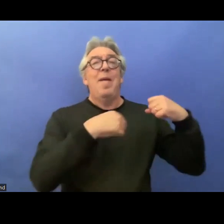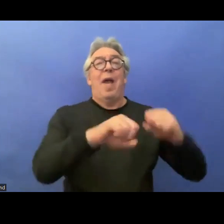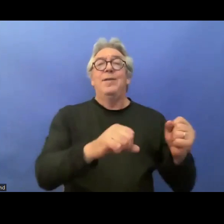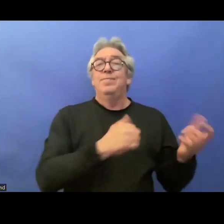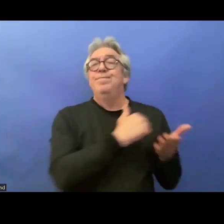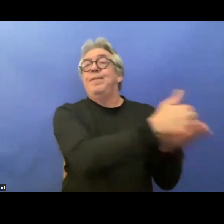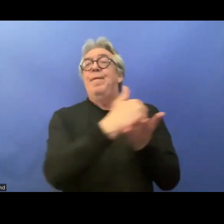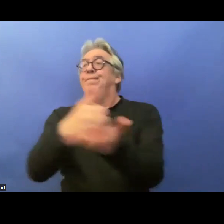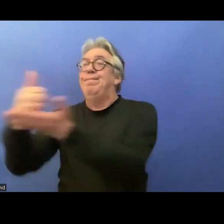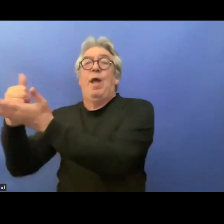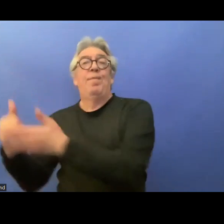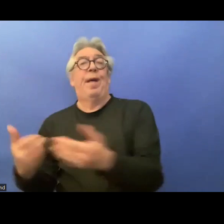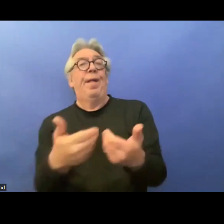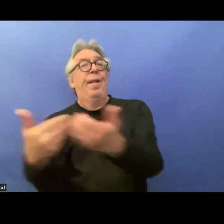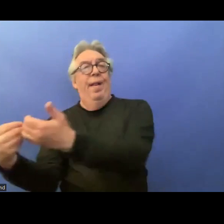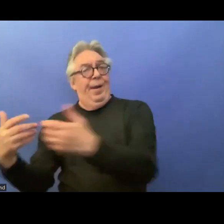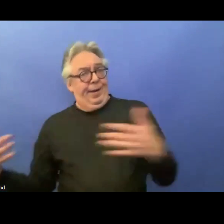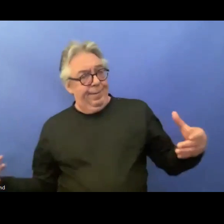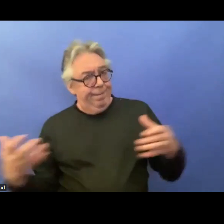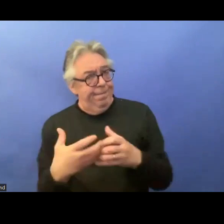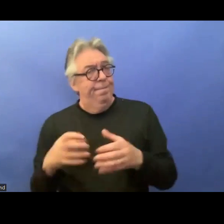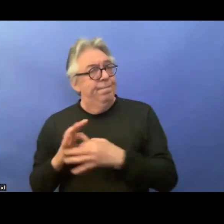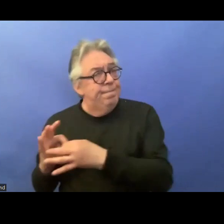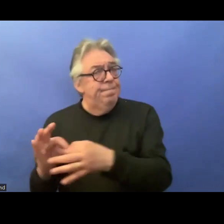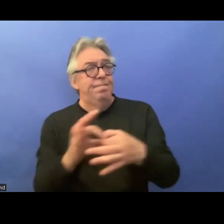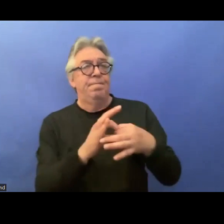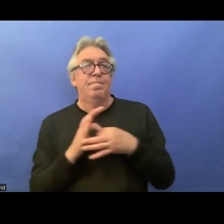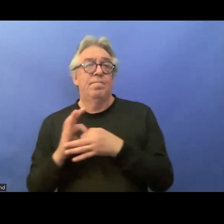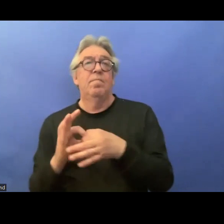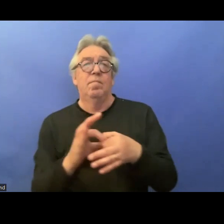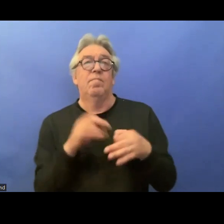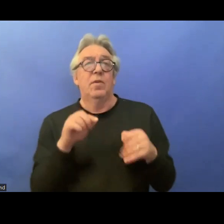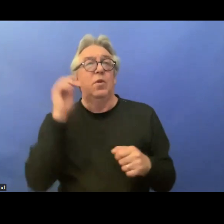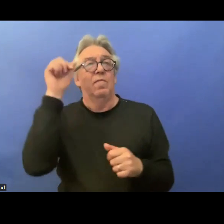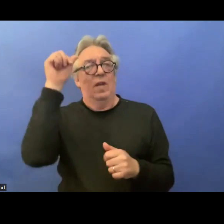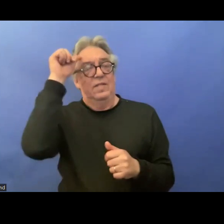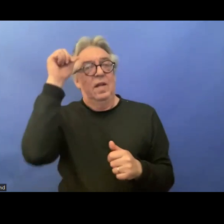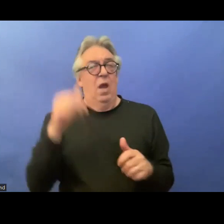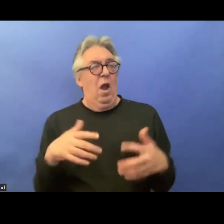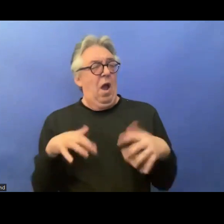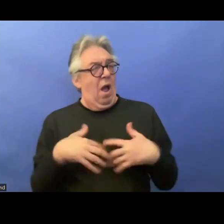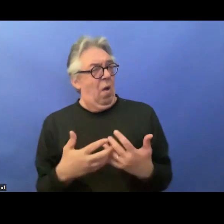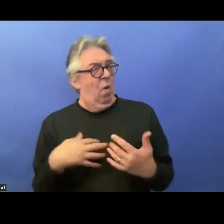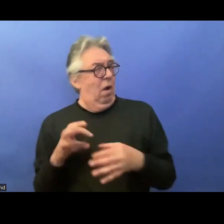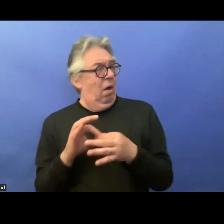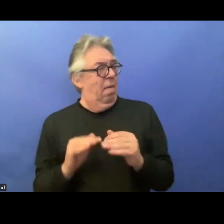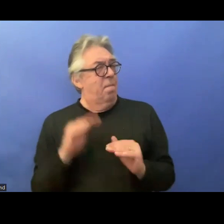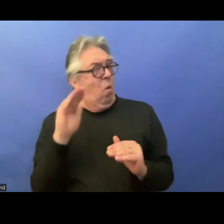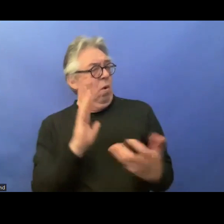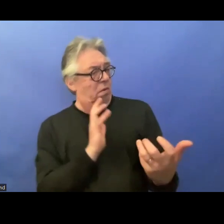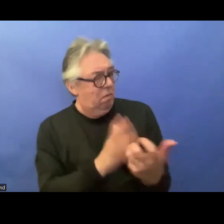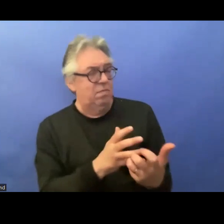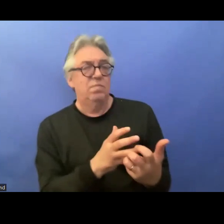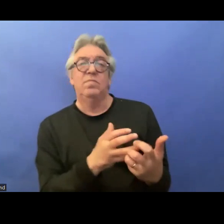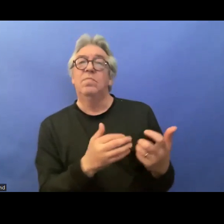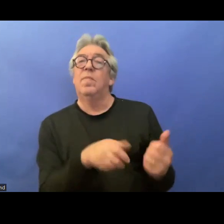development actors in Afghanistan meet better needs for persons with disability. It means that we